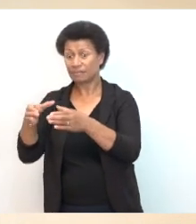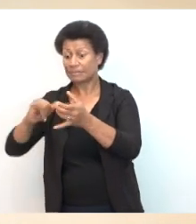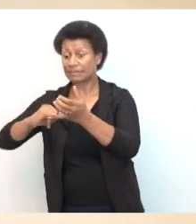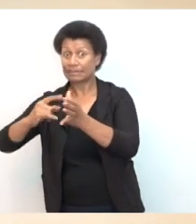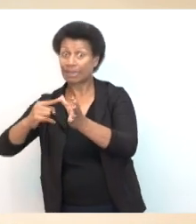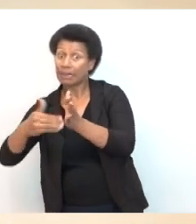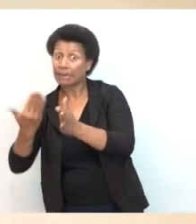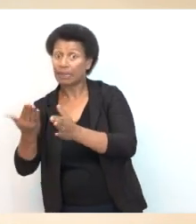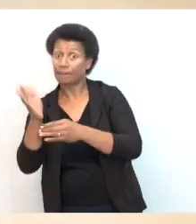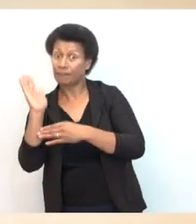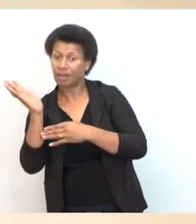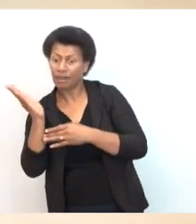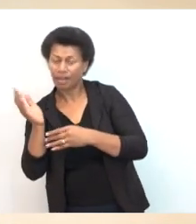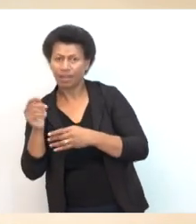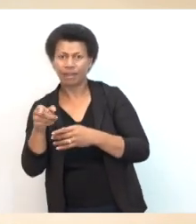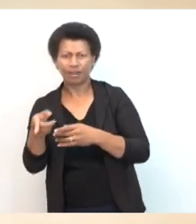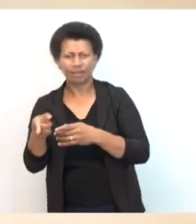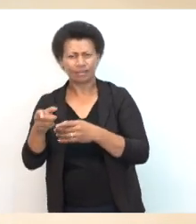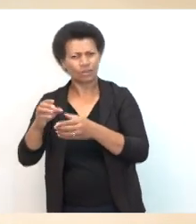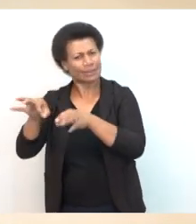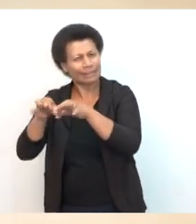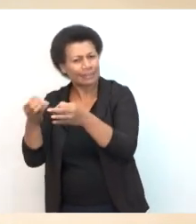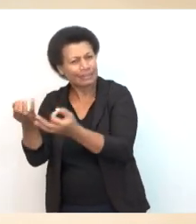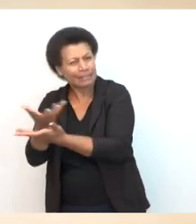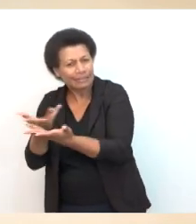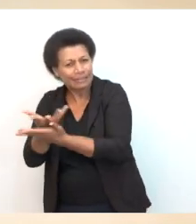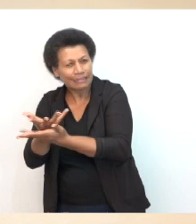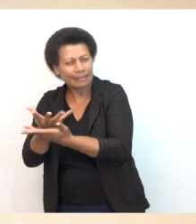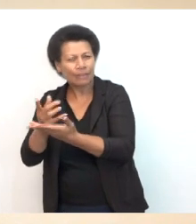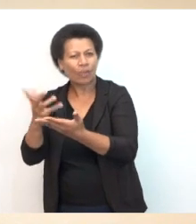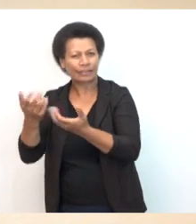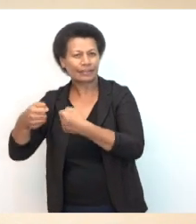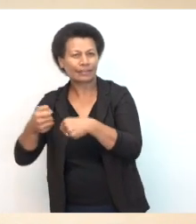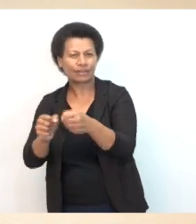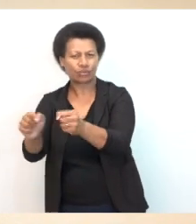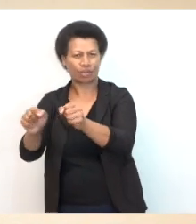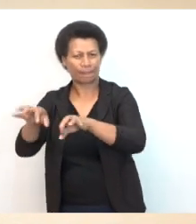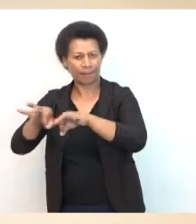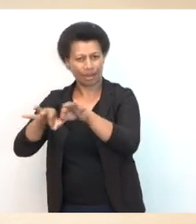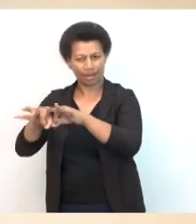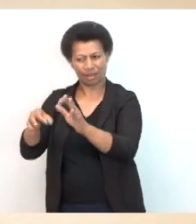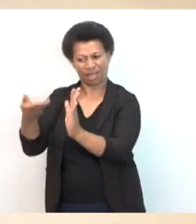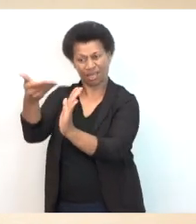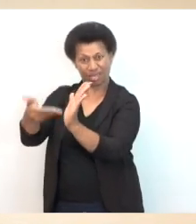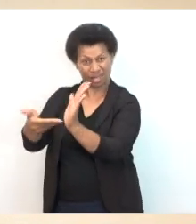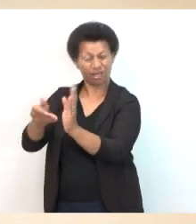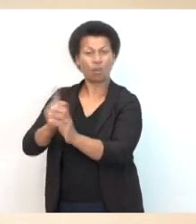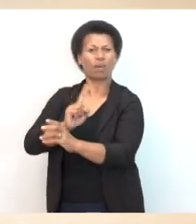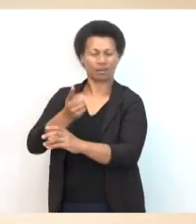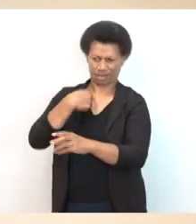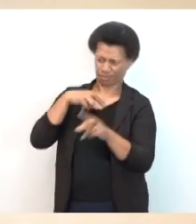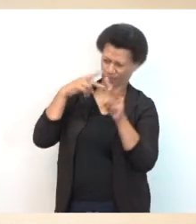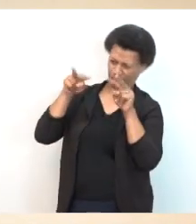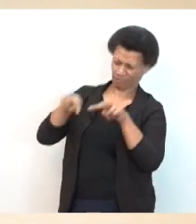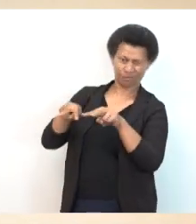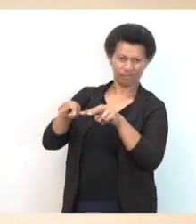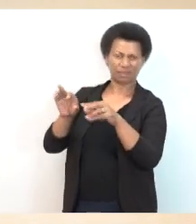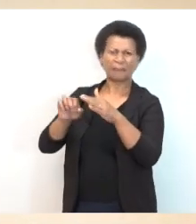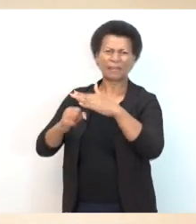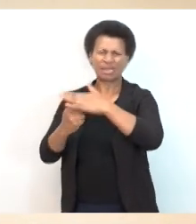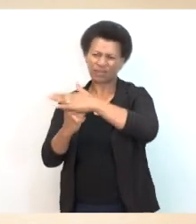their strategy. However, we have the view that the FFP strategy appears to be one of intimidation, destabilization,